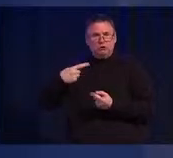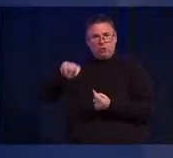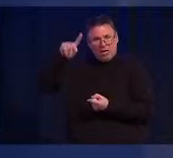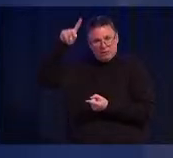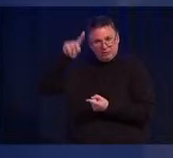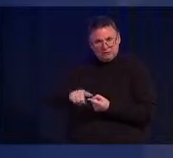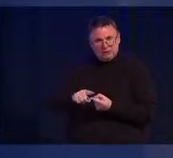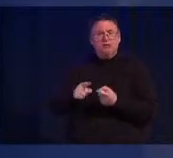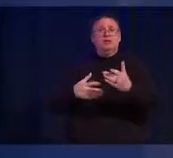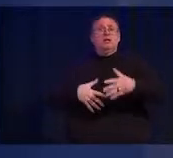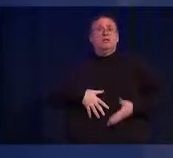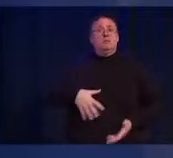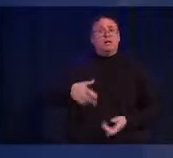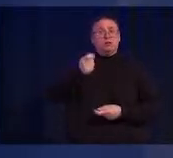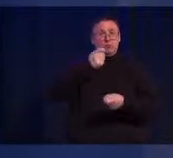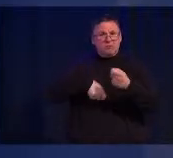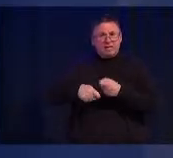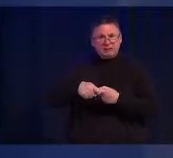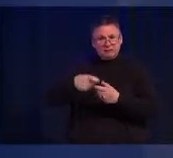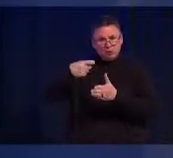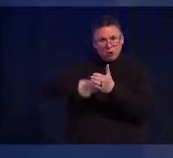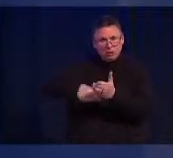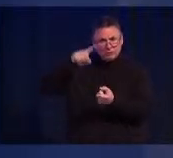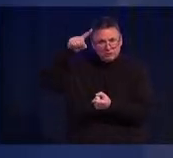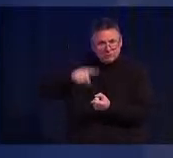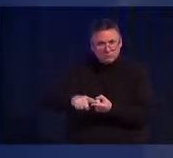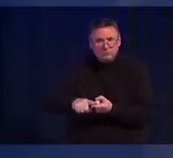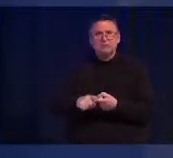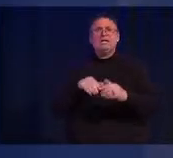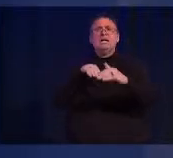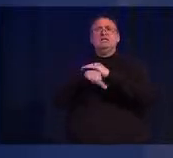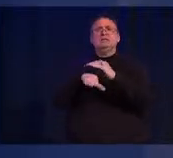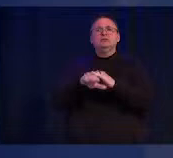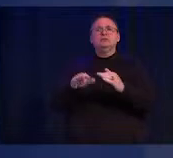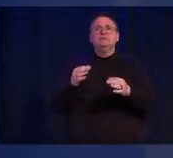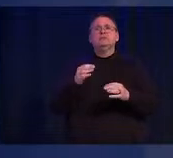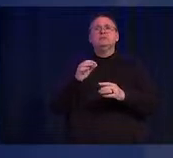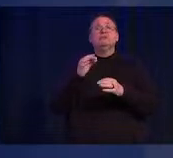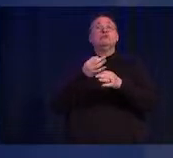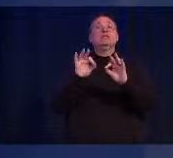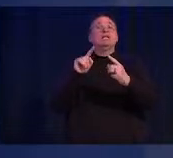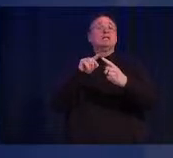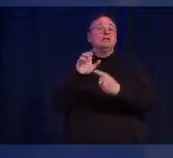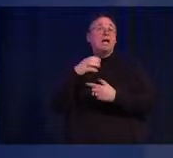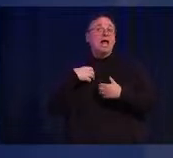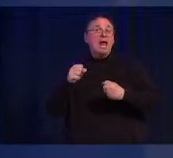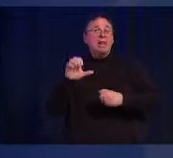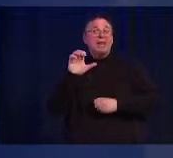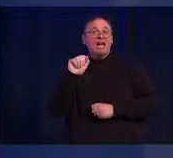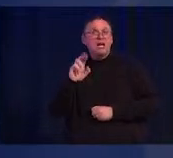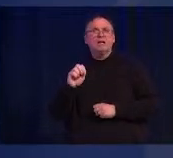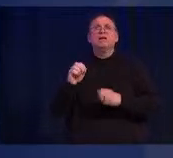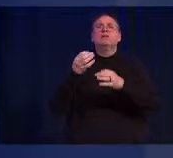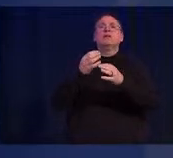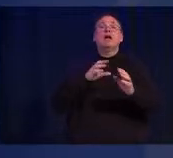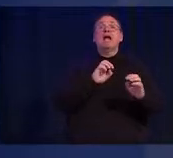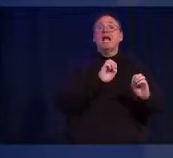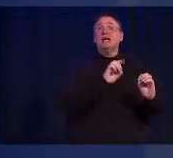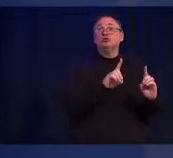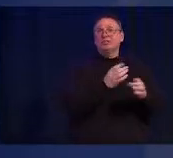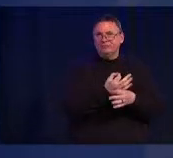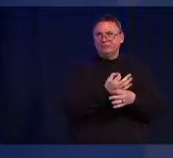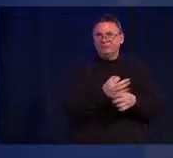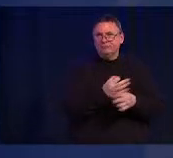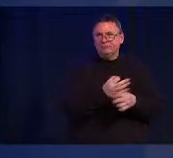making sure we have access to health care, and prioritize education, including childcare for our youngest of young Hoosiers. For us,